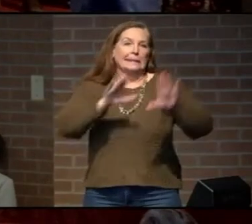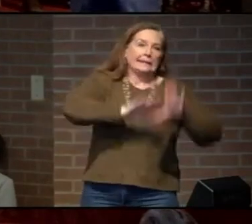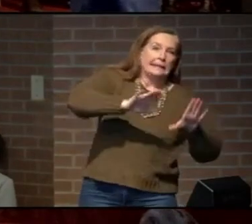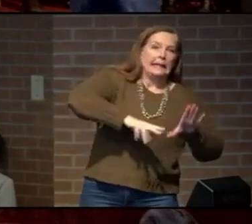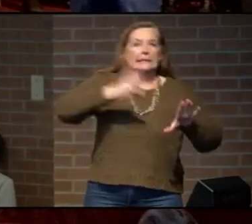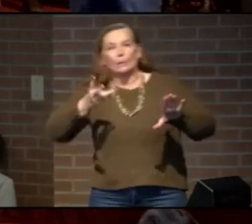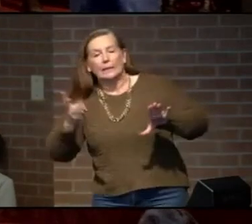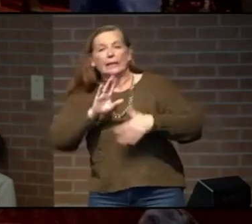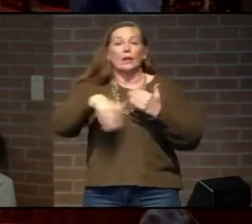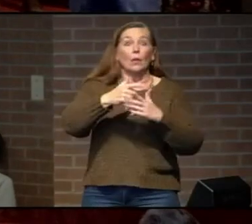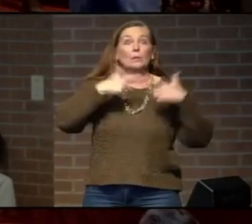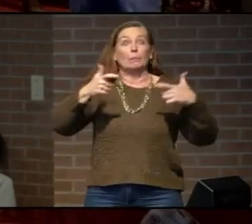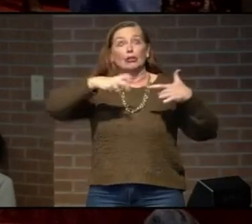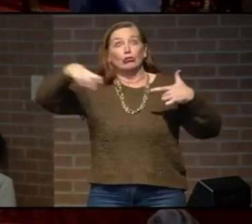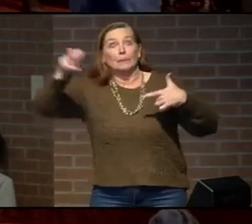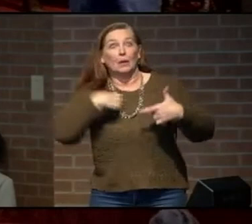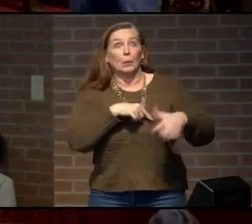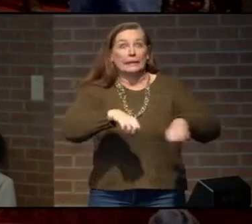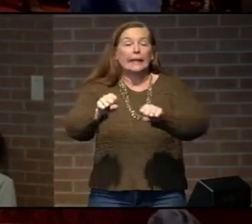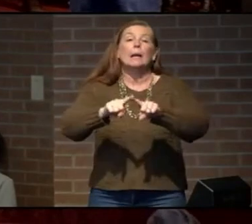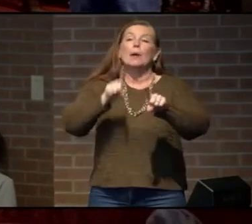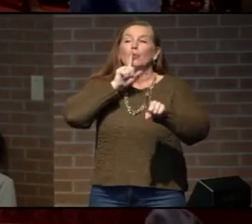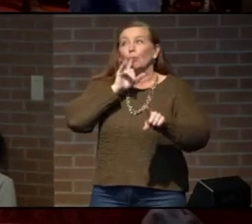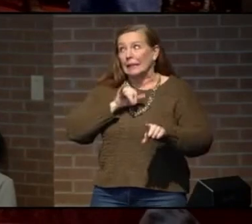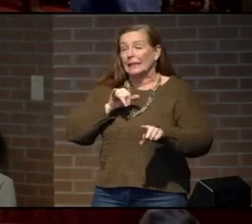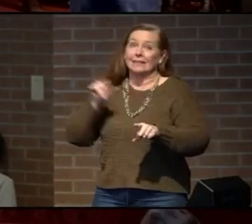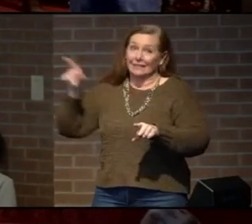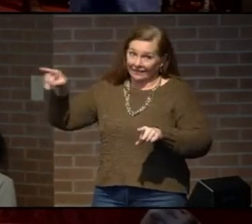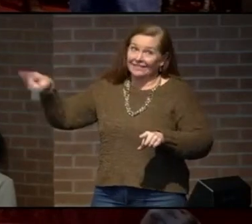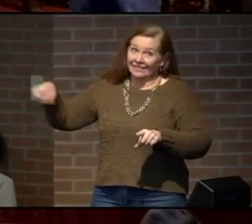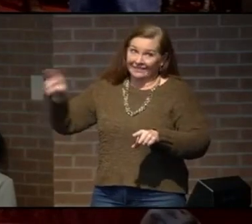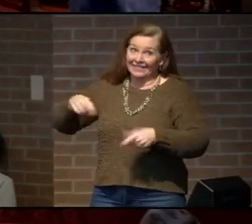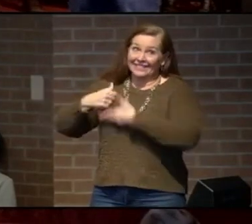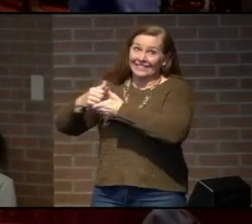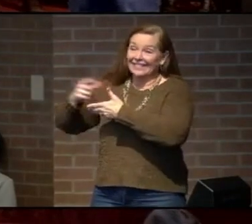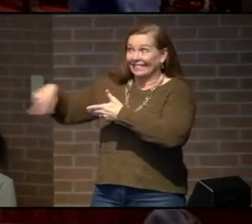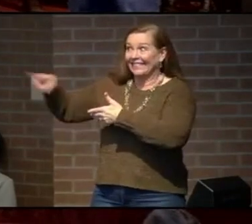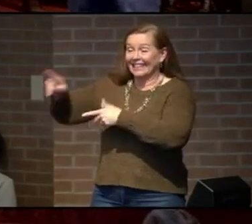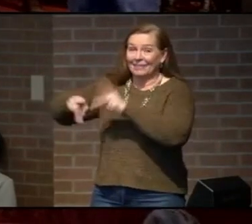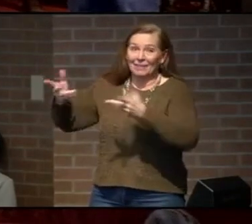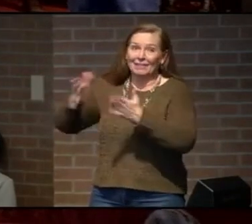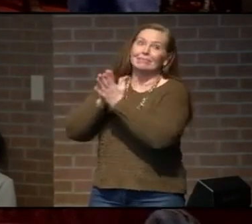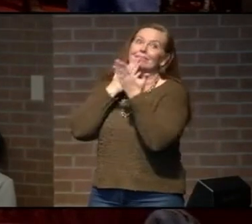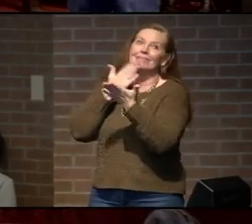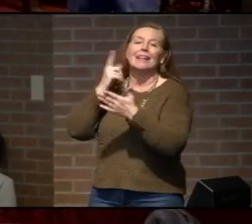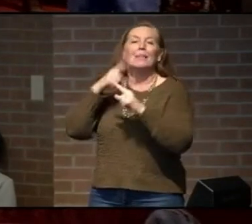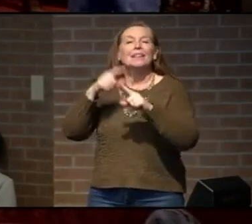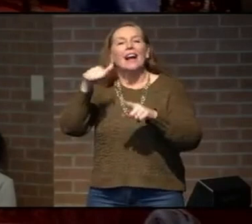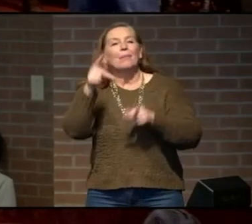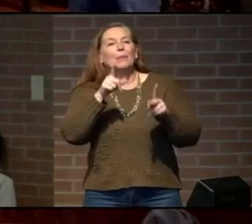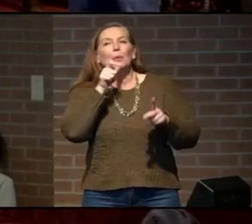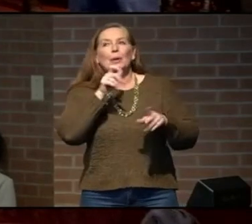and all those big long trips that we do, but really who makes it happen are these people here. And we have some others that you'll see on the screen who couldn't make it this